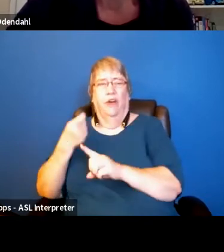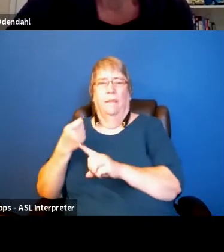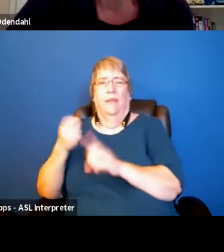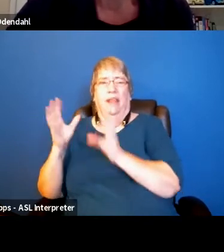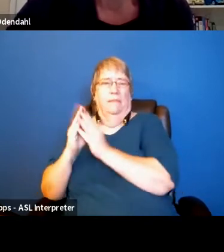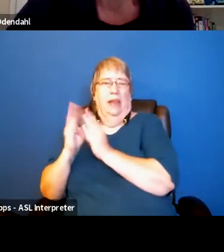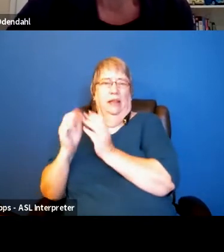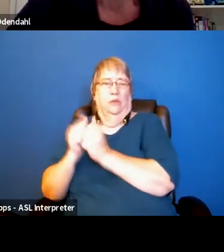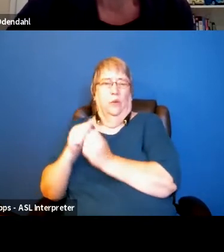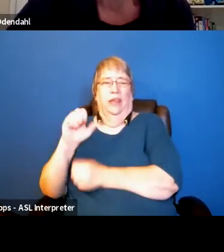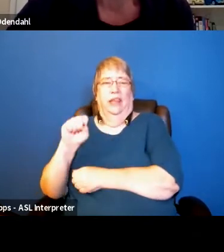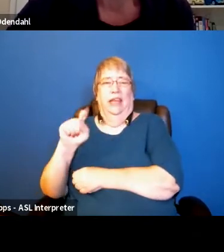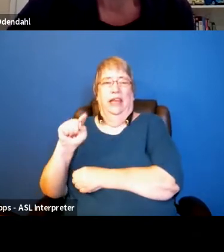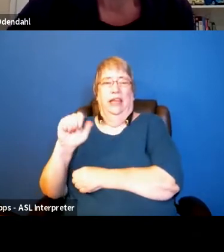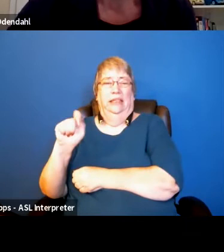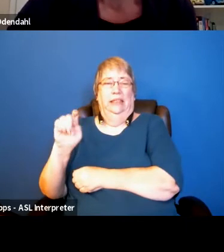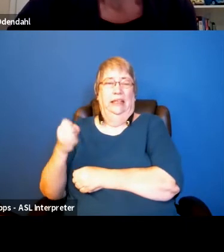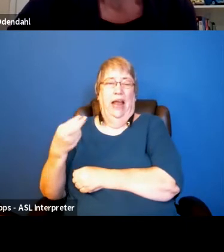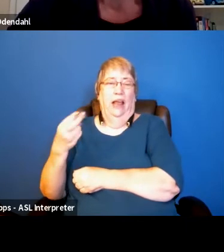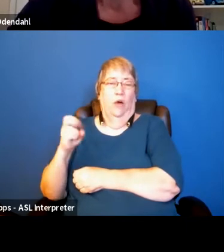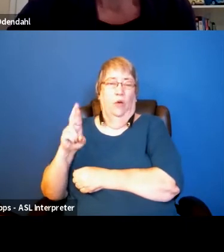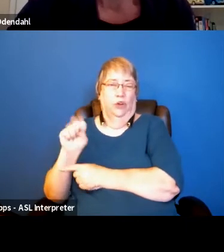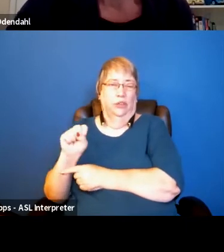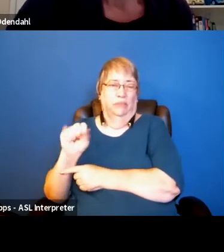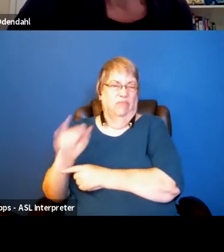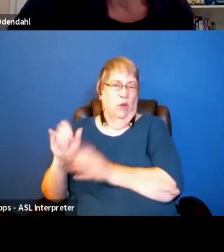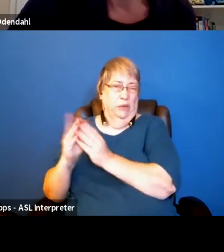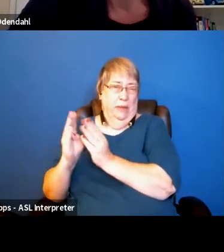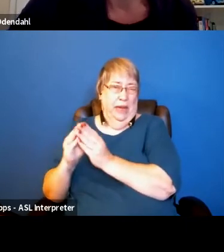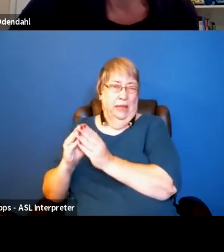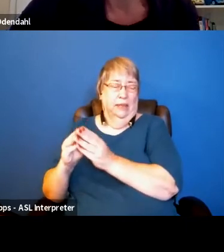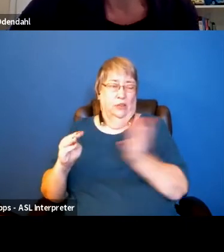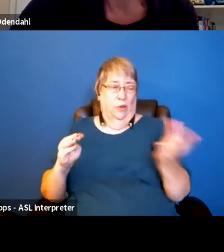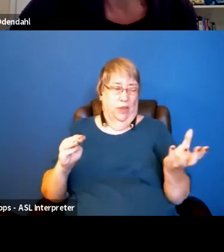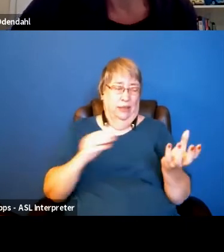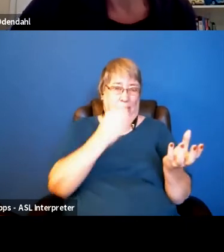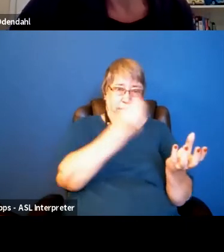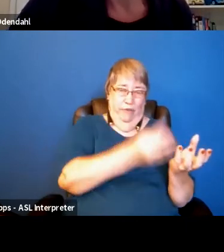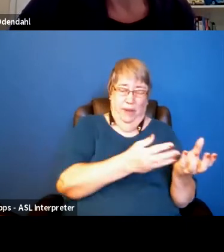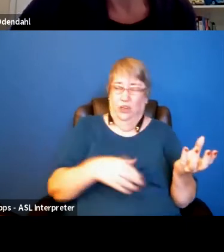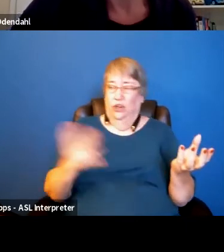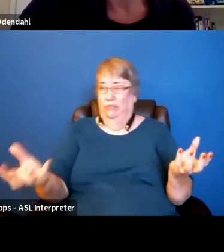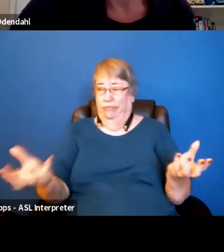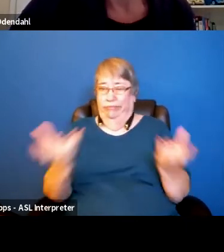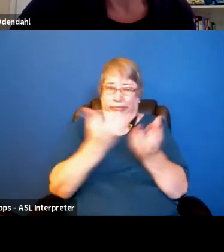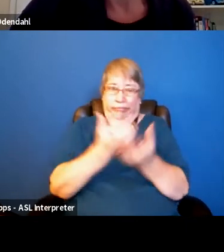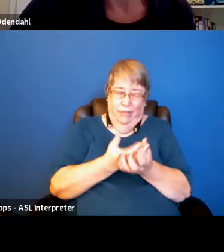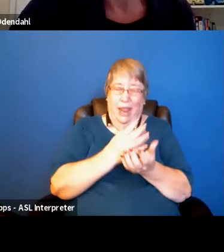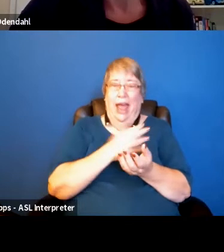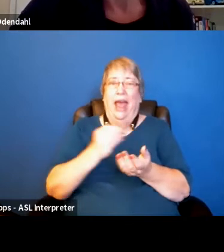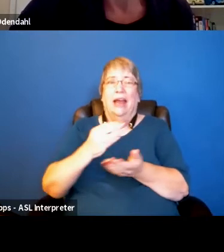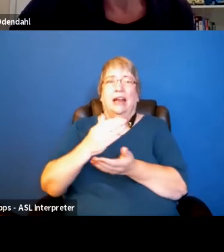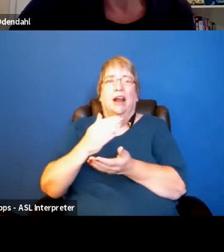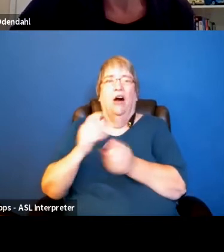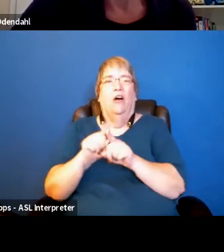place statewide and that Shannon referenced. We attempted to find data sources that helped answer some of our